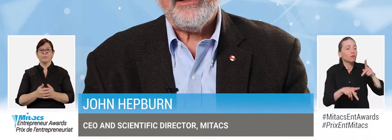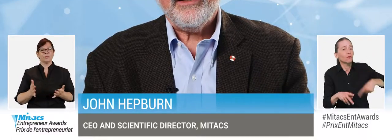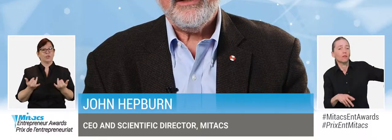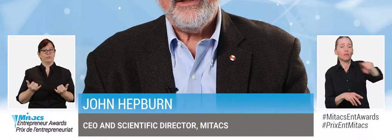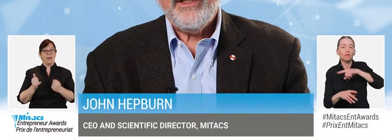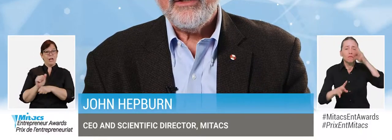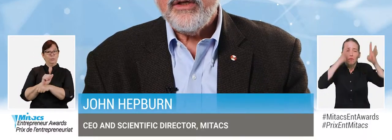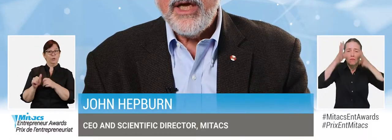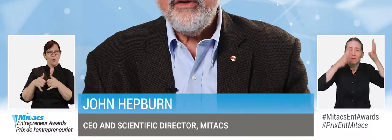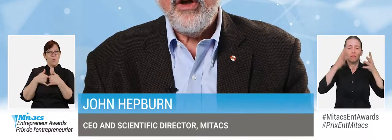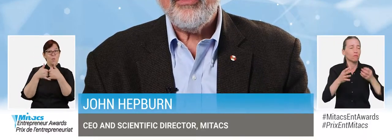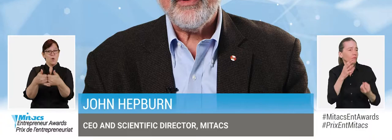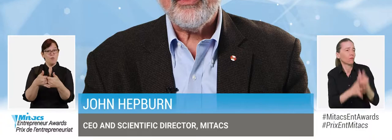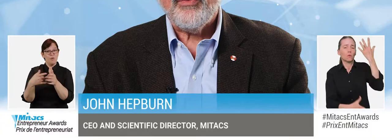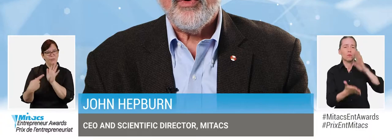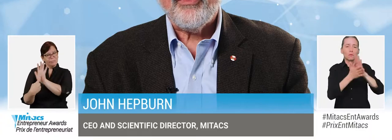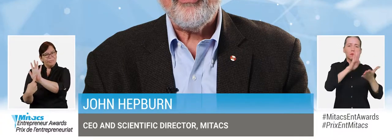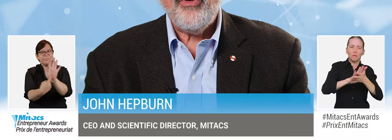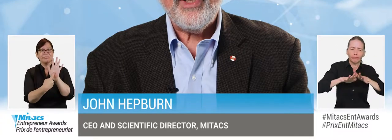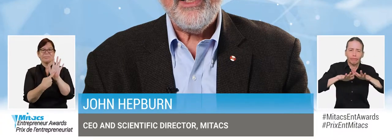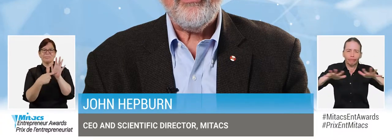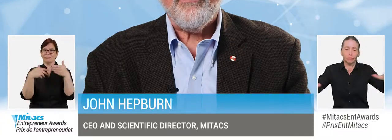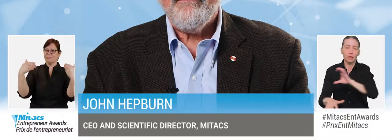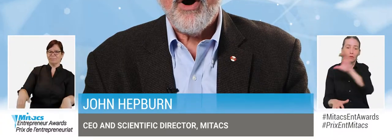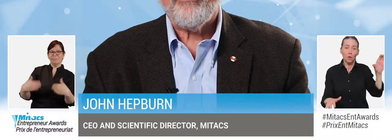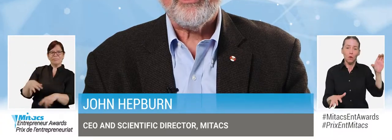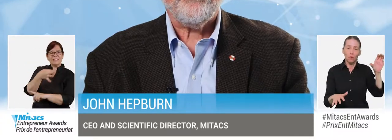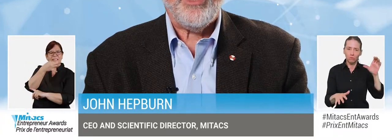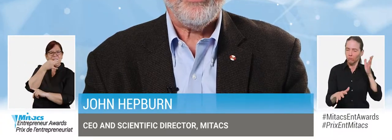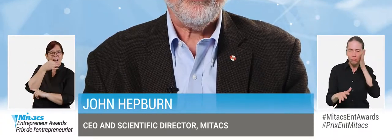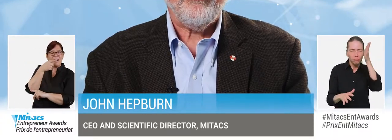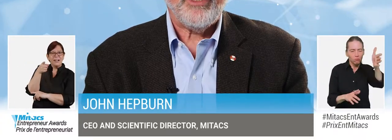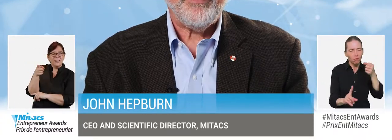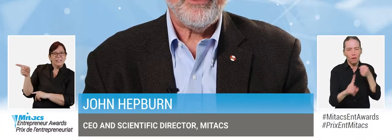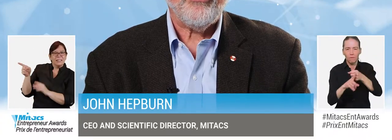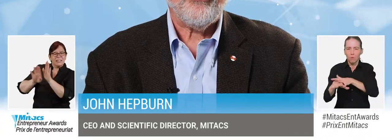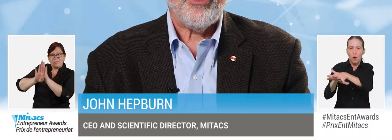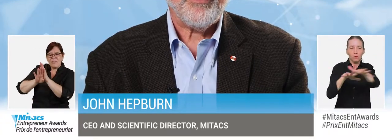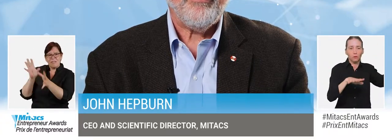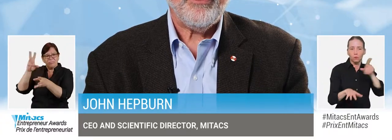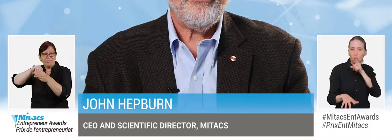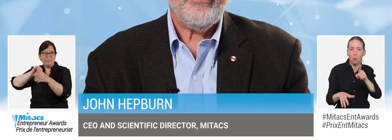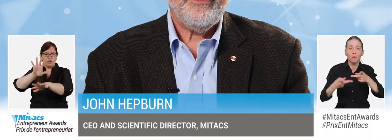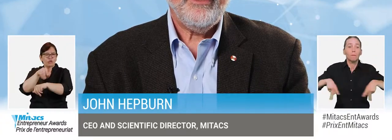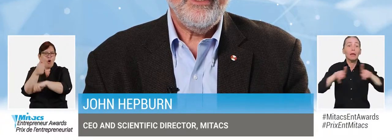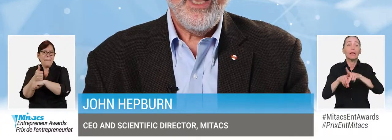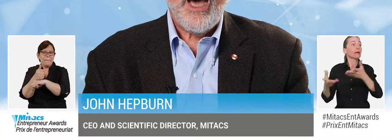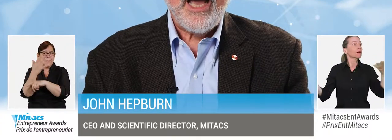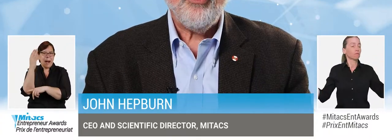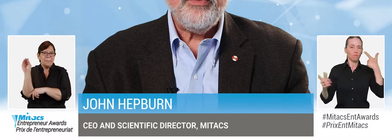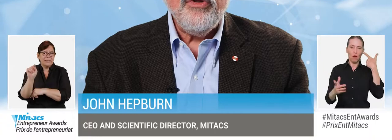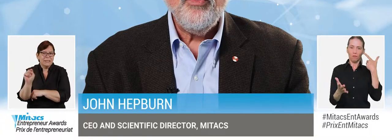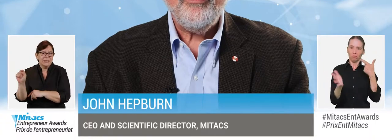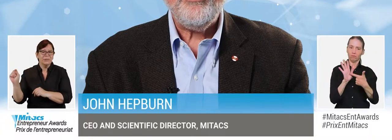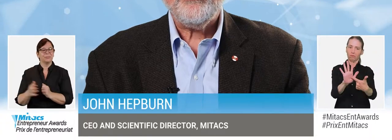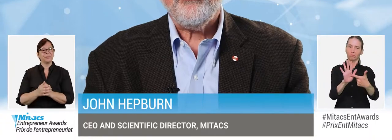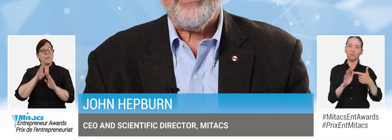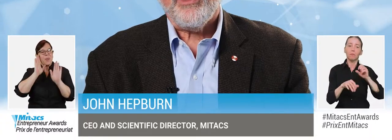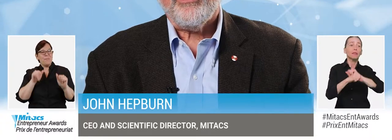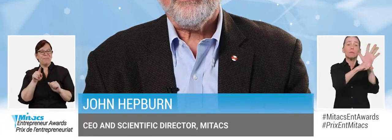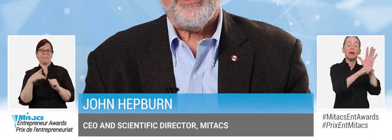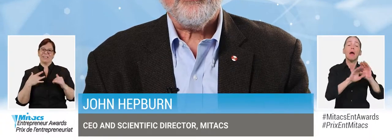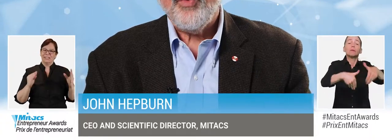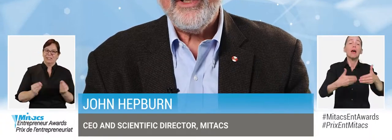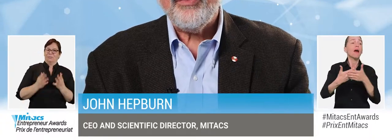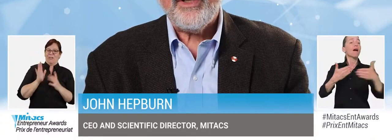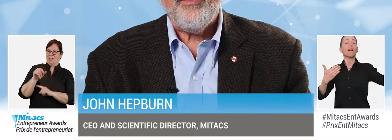reality. Today's Entrepreneur Awards showcase the marvelous talent developing into startup companies. I hope you will feel